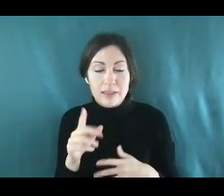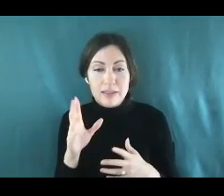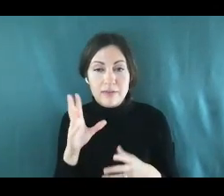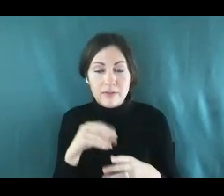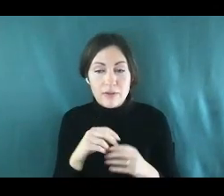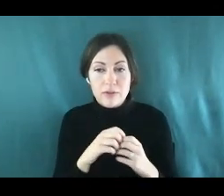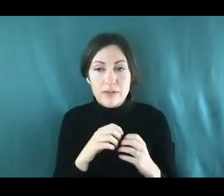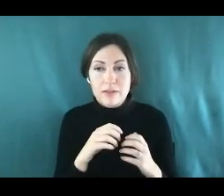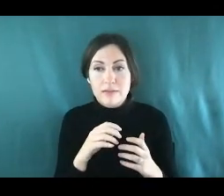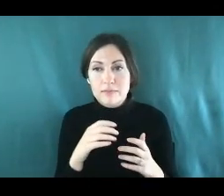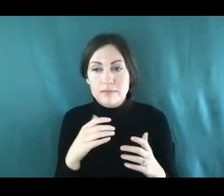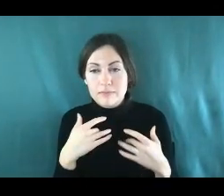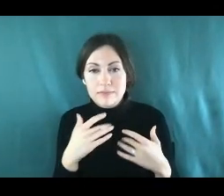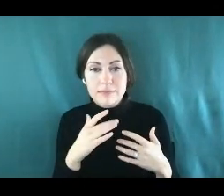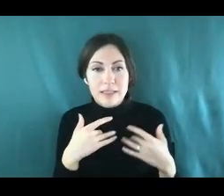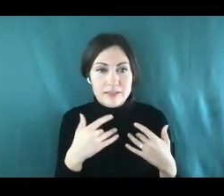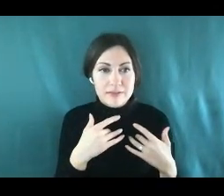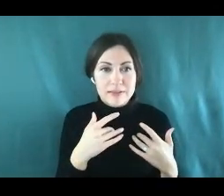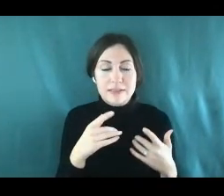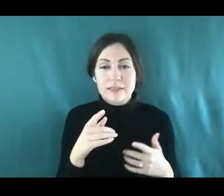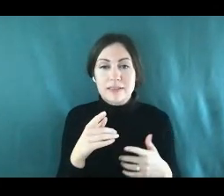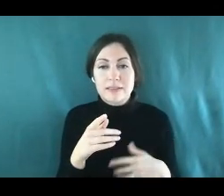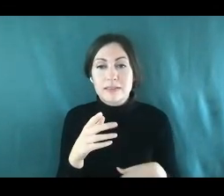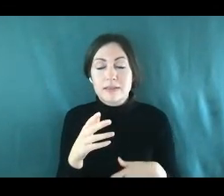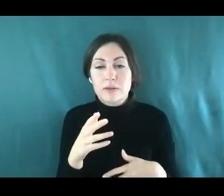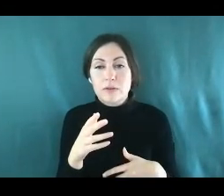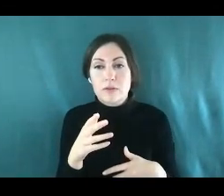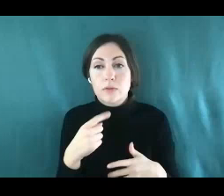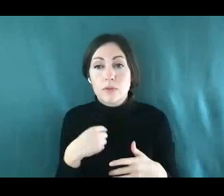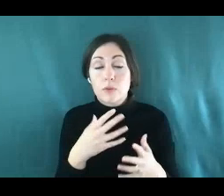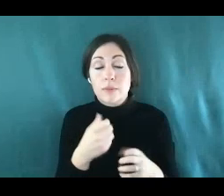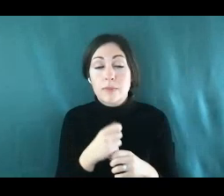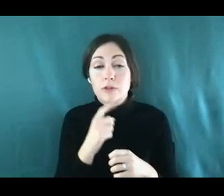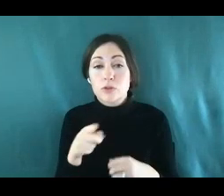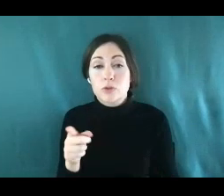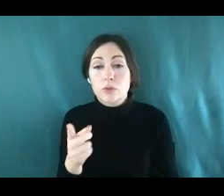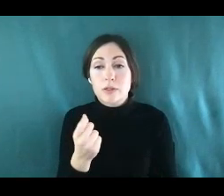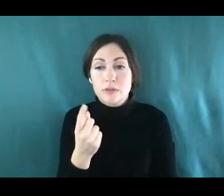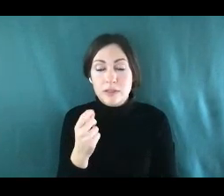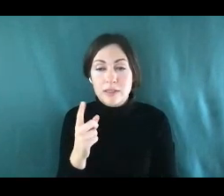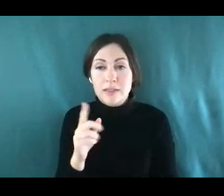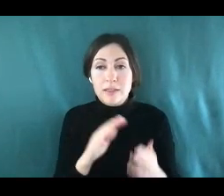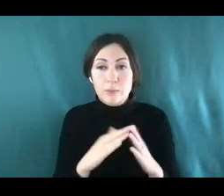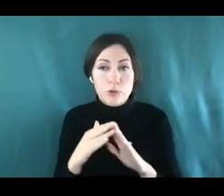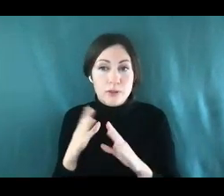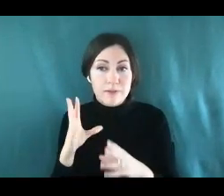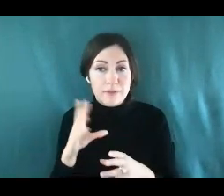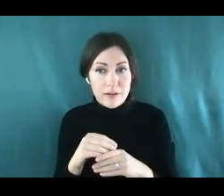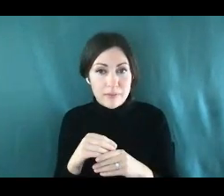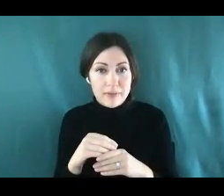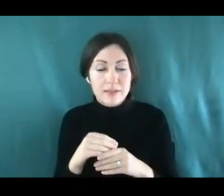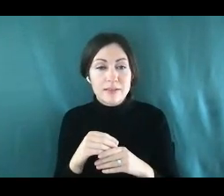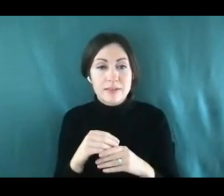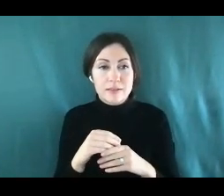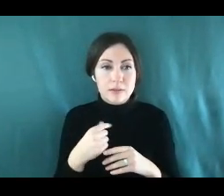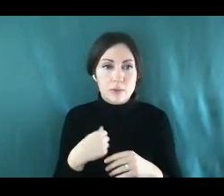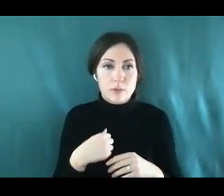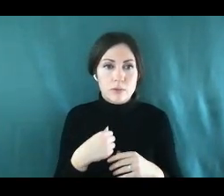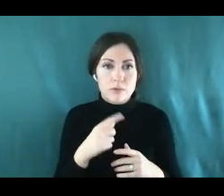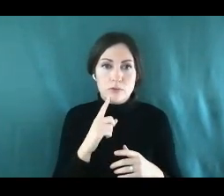that has happened since we last met, but just wanted to make sure that you understand that this community engagement that we undertake, it really